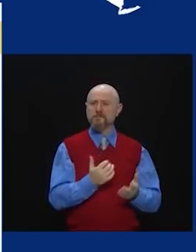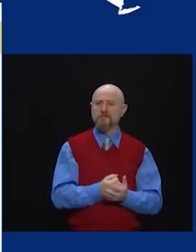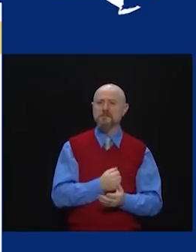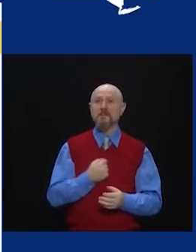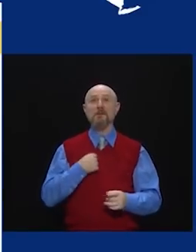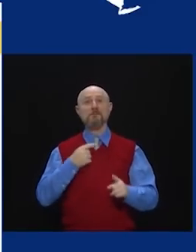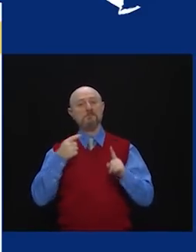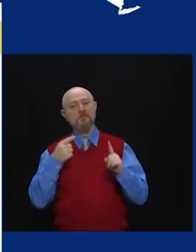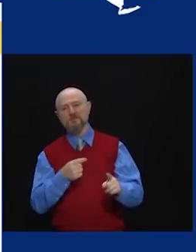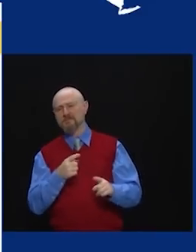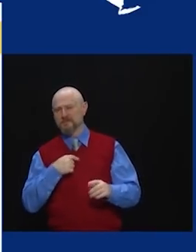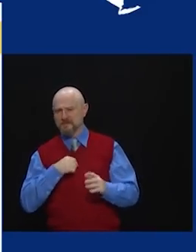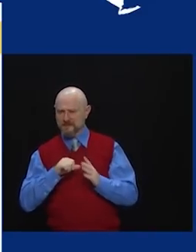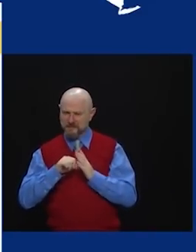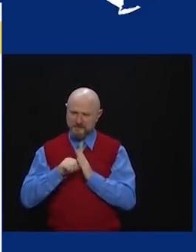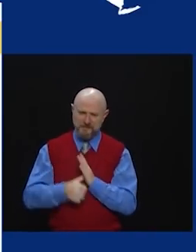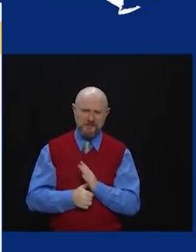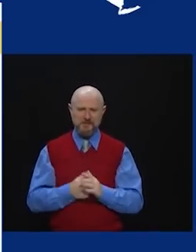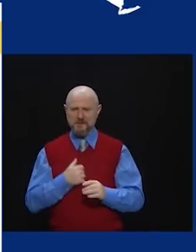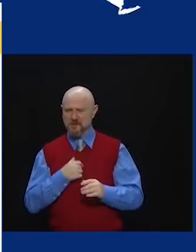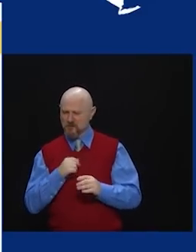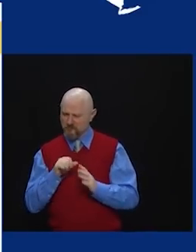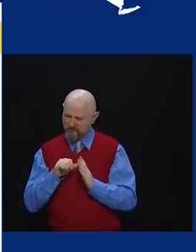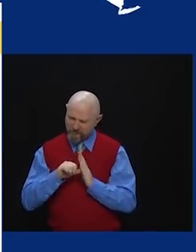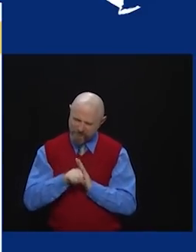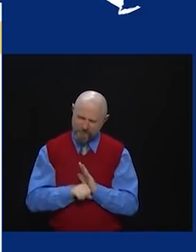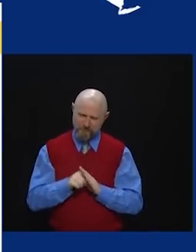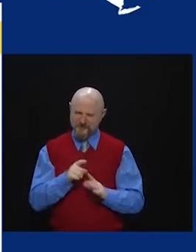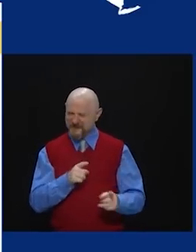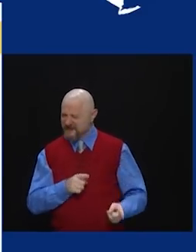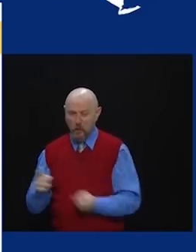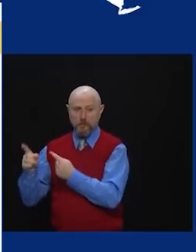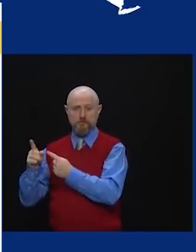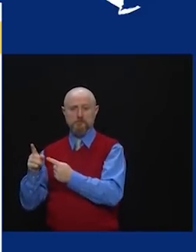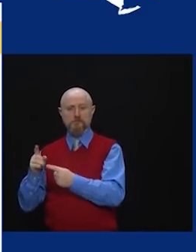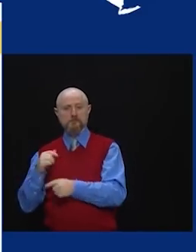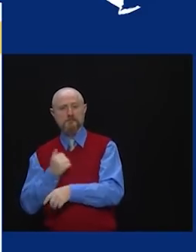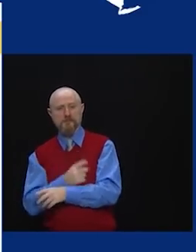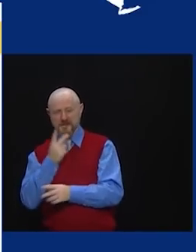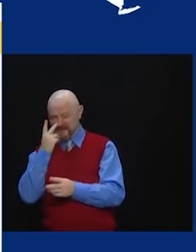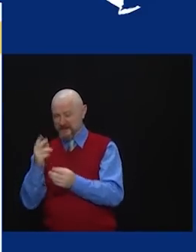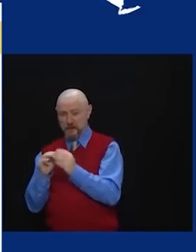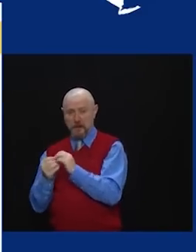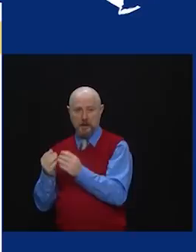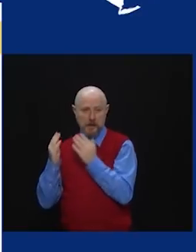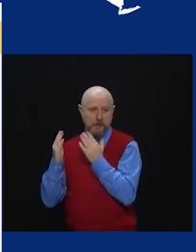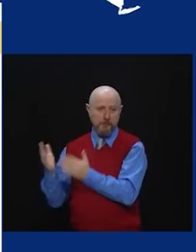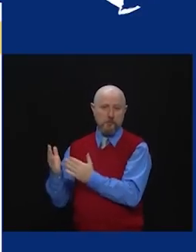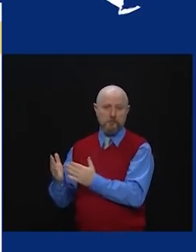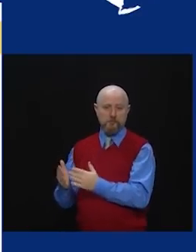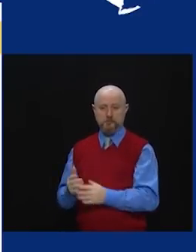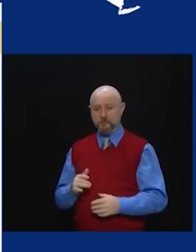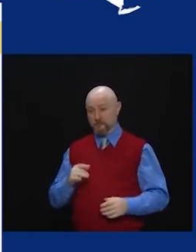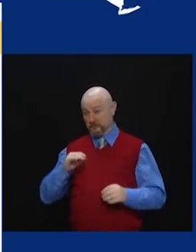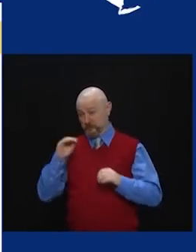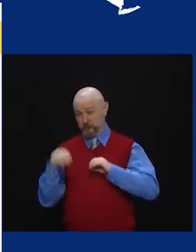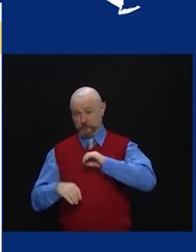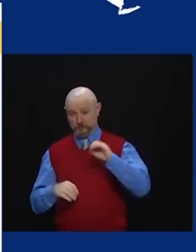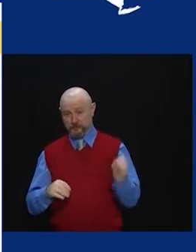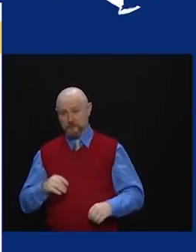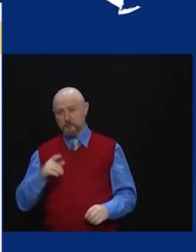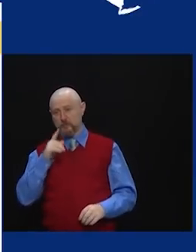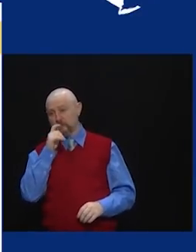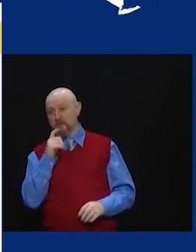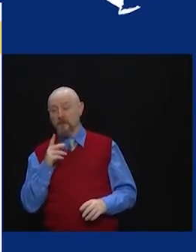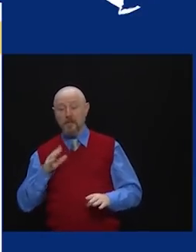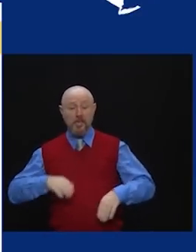because the answer is right before our eyes. Look at those numbers and see what percentage of people are in hospitals who are unvaccinated versus